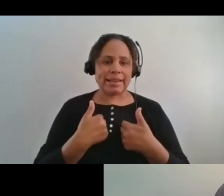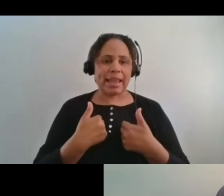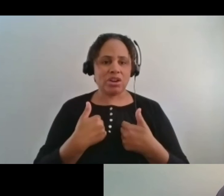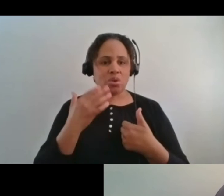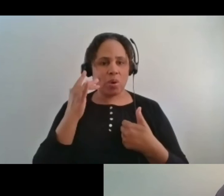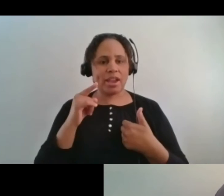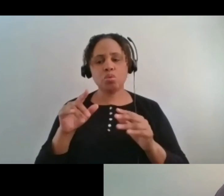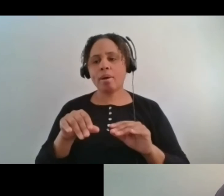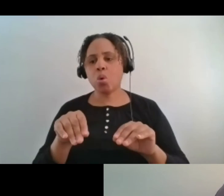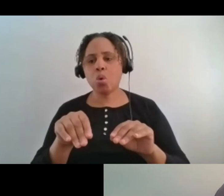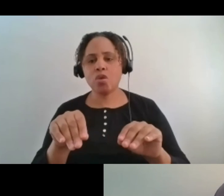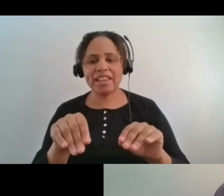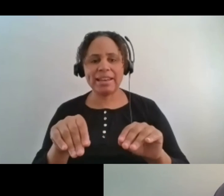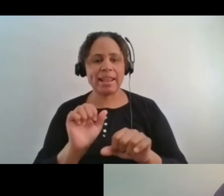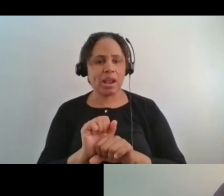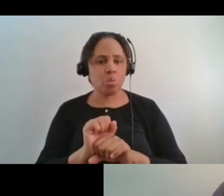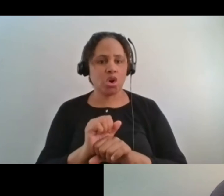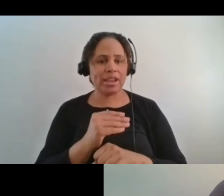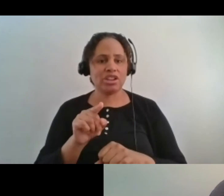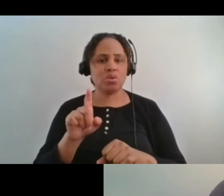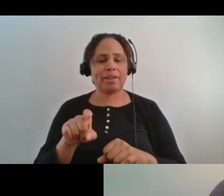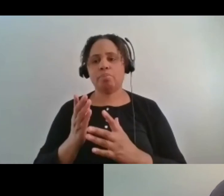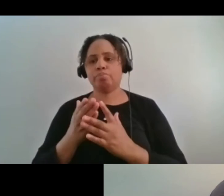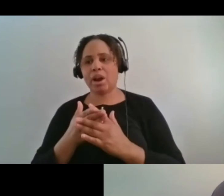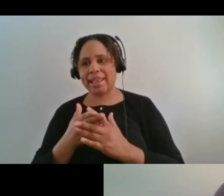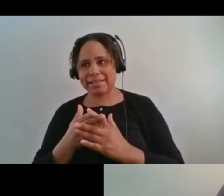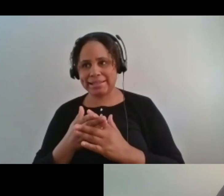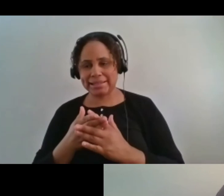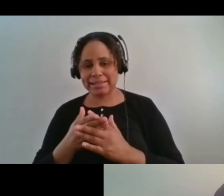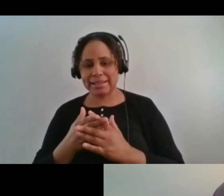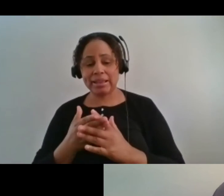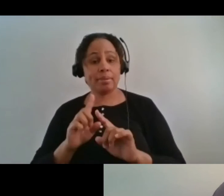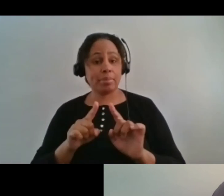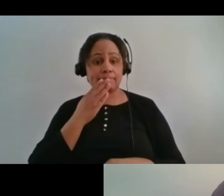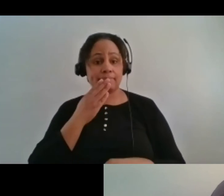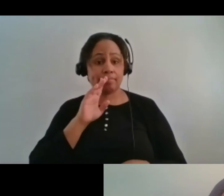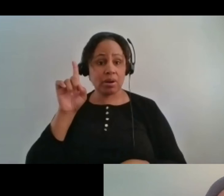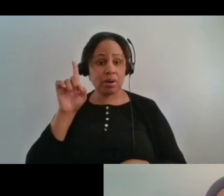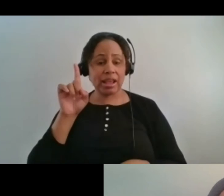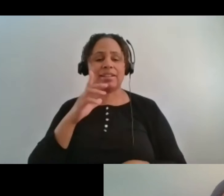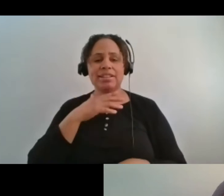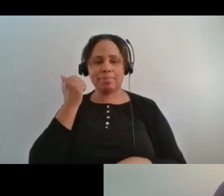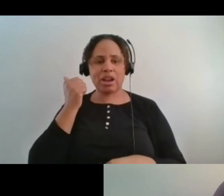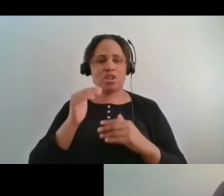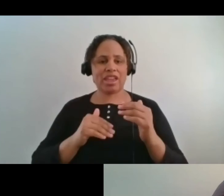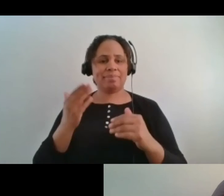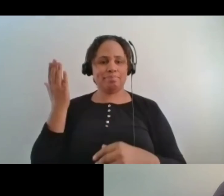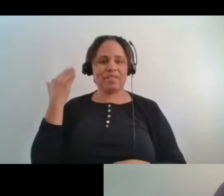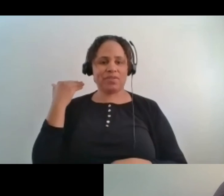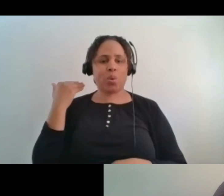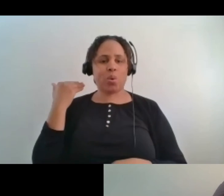work, and you have to take breaks. And but alhamdulillah, it's much better than while I was on